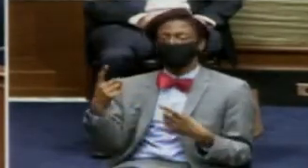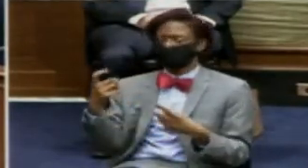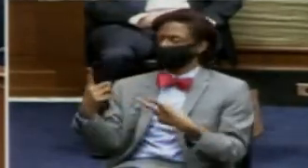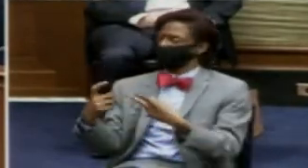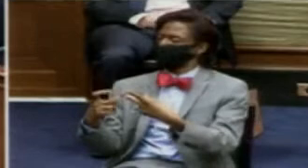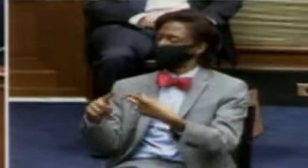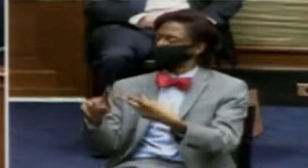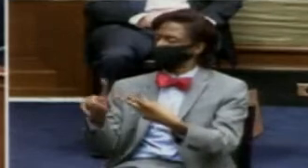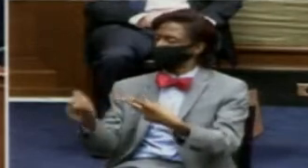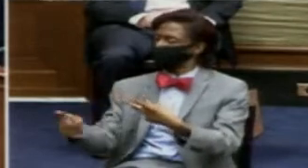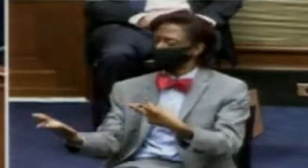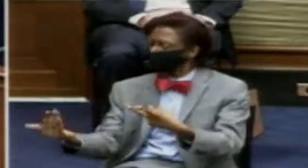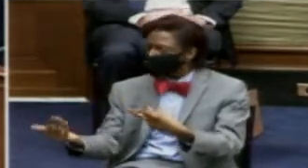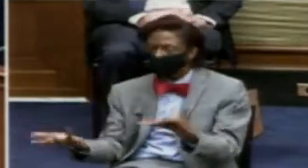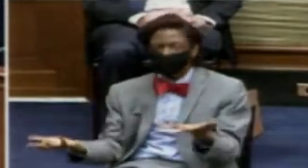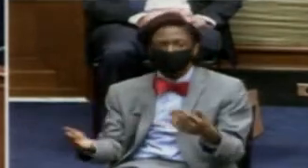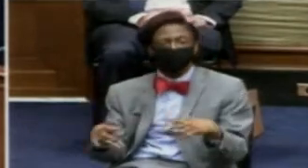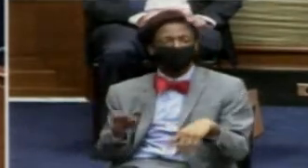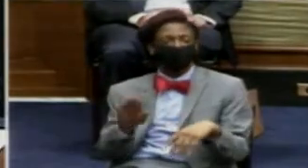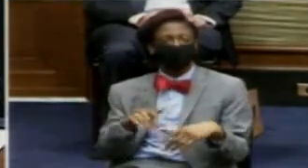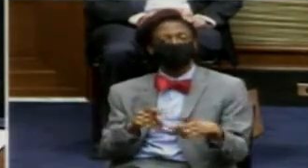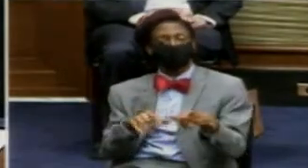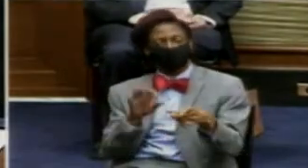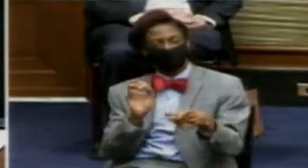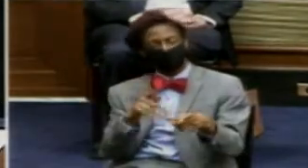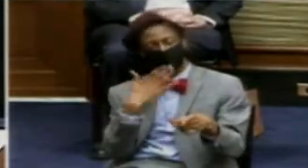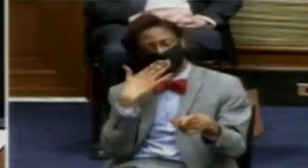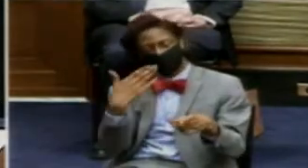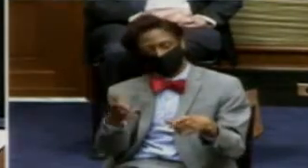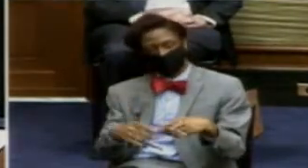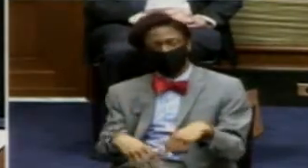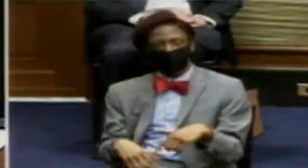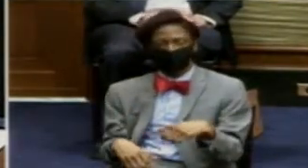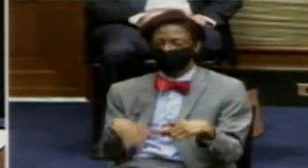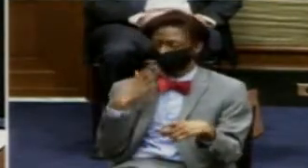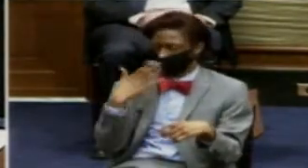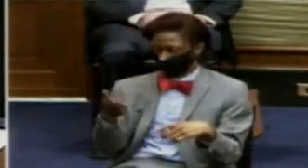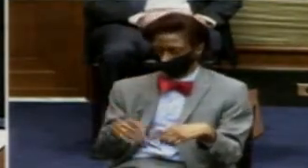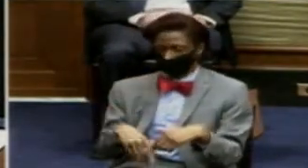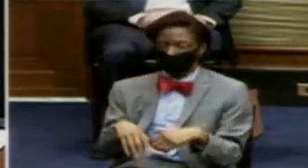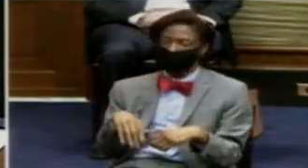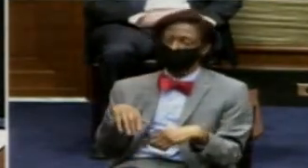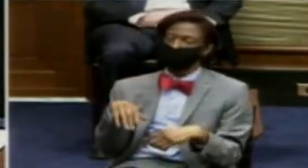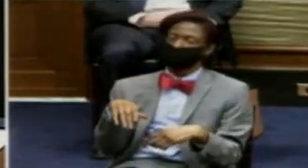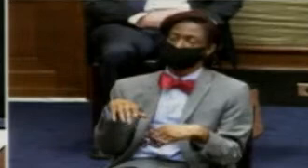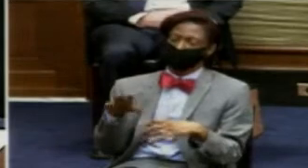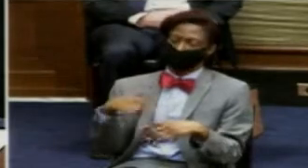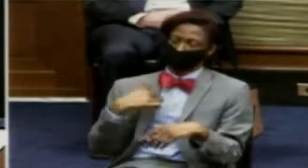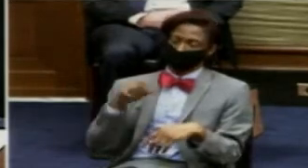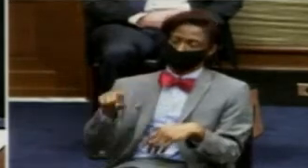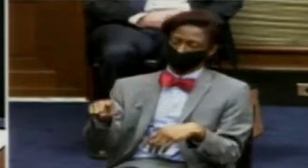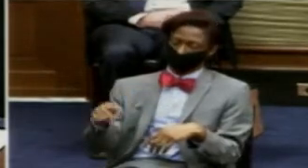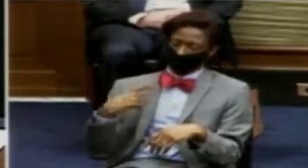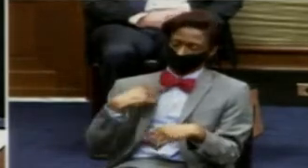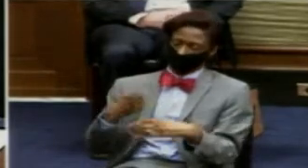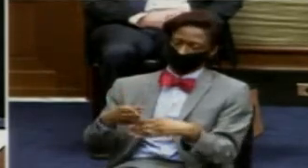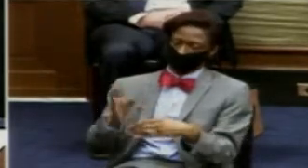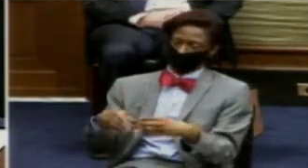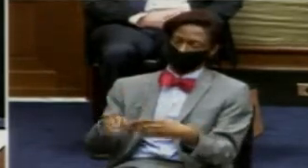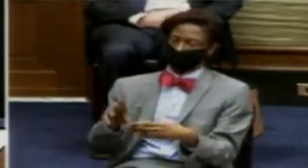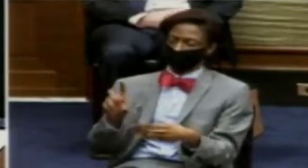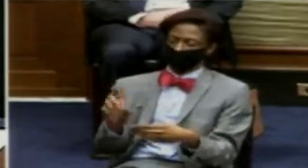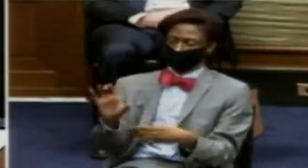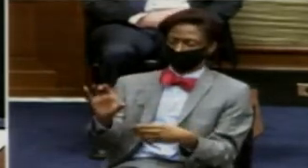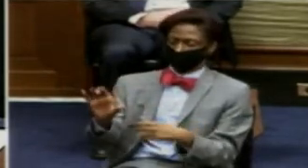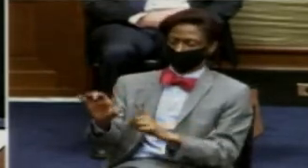To Madam Mr. Chair? Smith? Was to Mr. Smith? Okay. Thank you. You can answer the question. Yes, Congressman, I think admitting the District of Columbia in